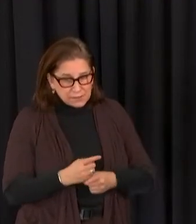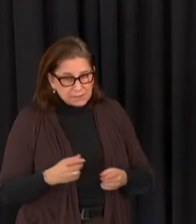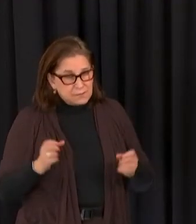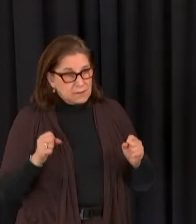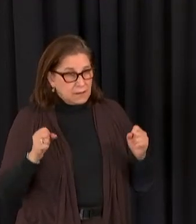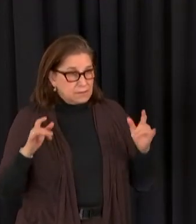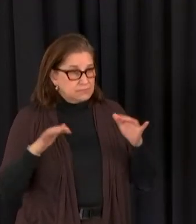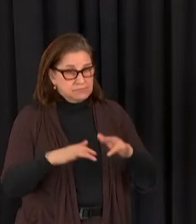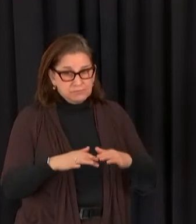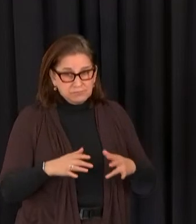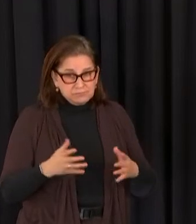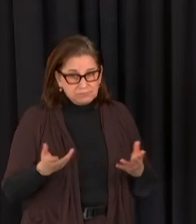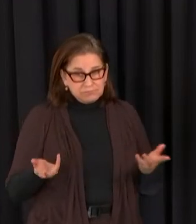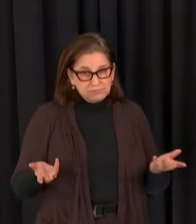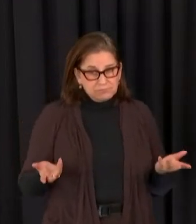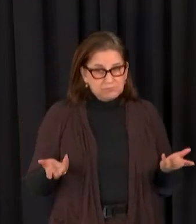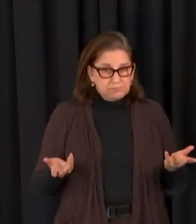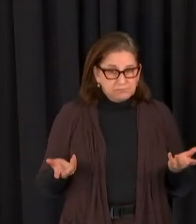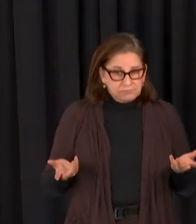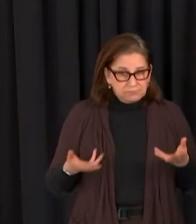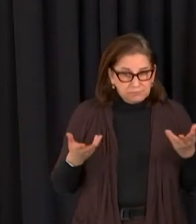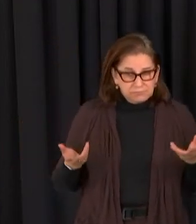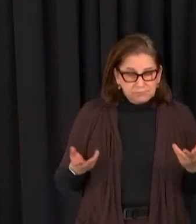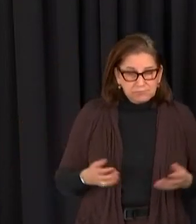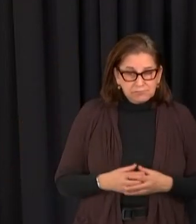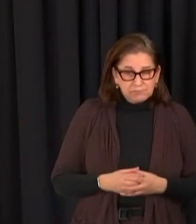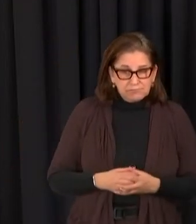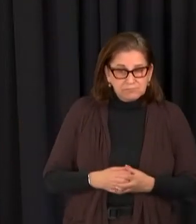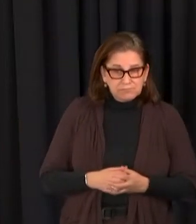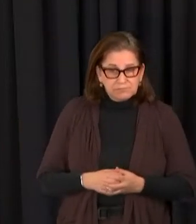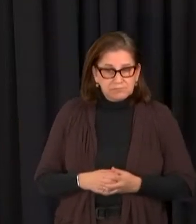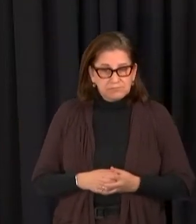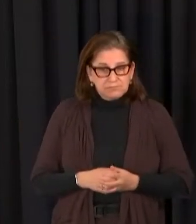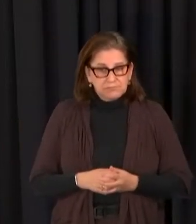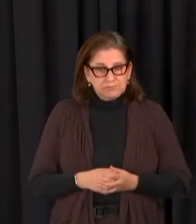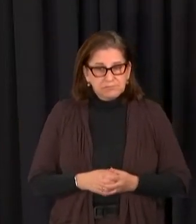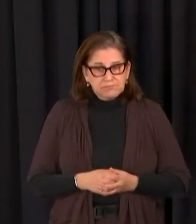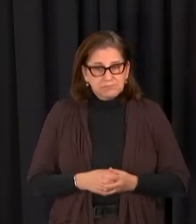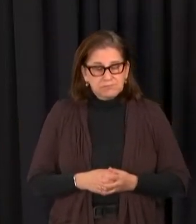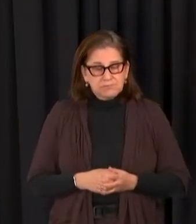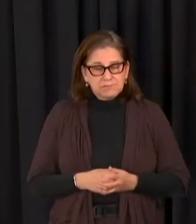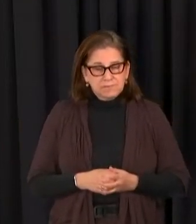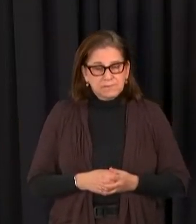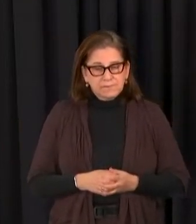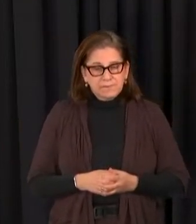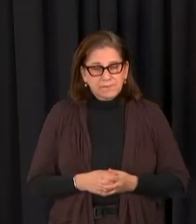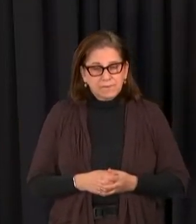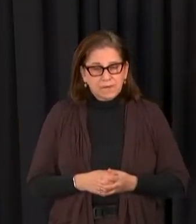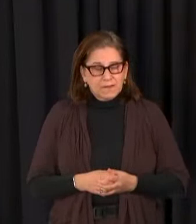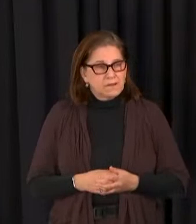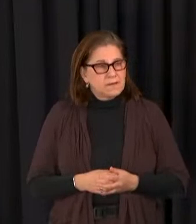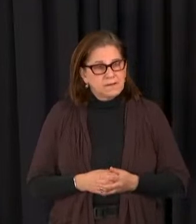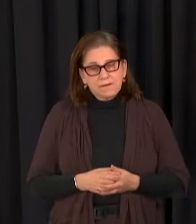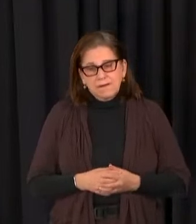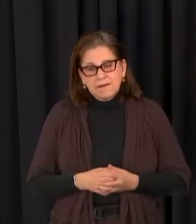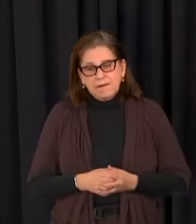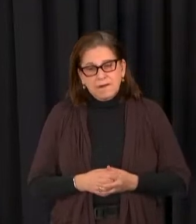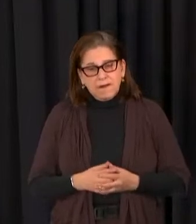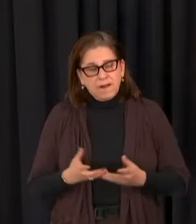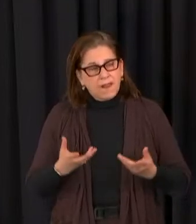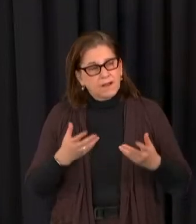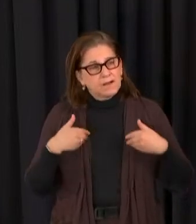gather indoor without doing, social distancing measures, without wearing a mask. Speaking to